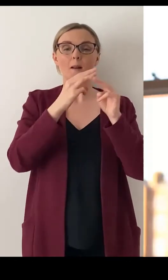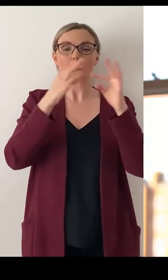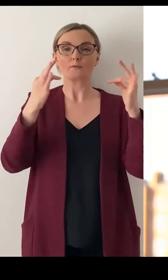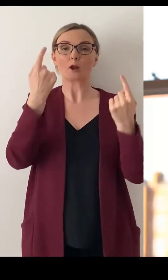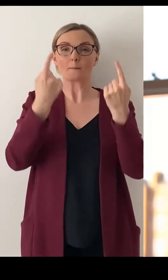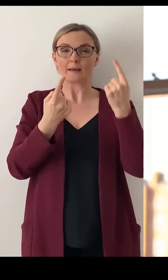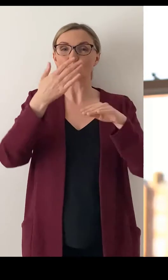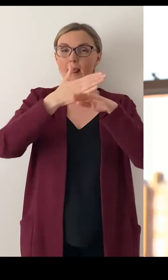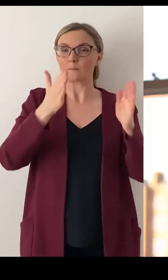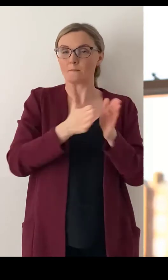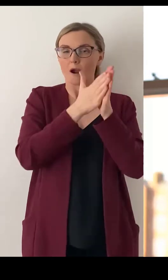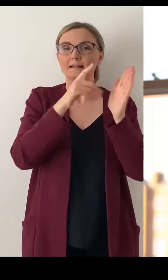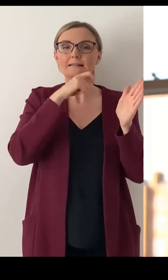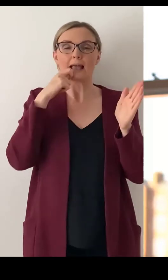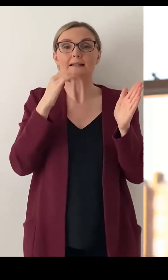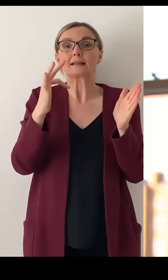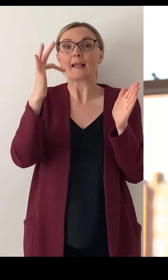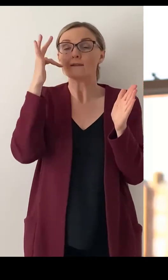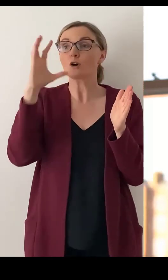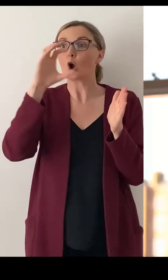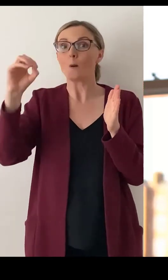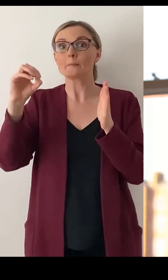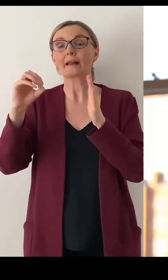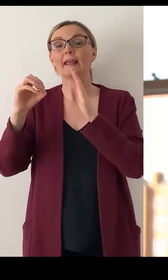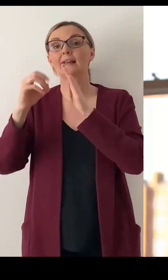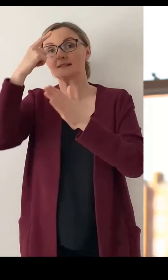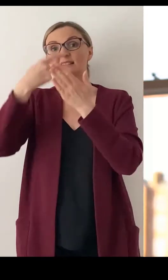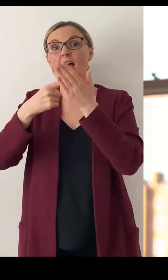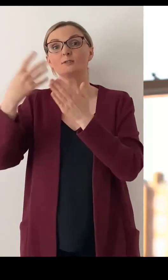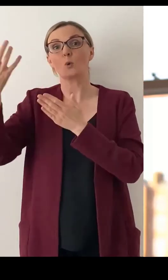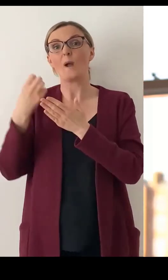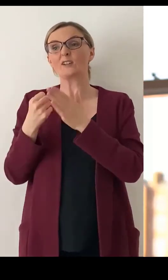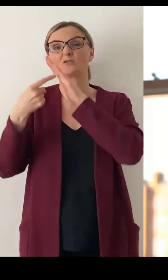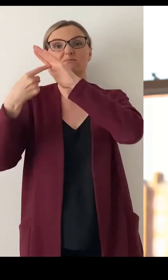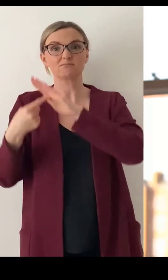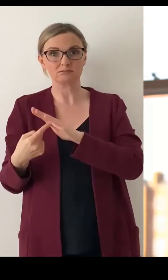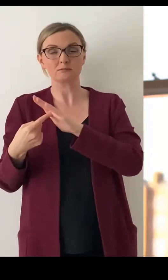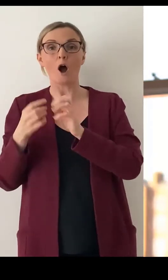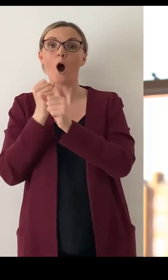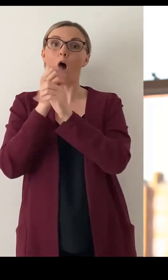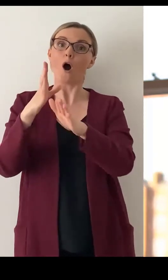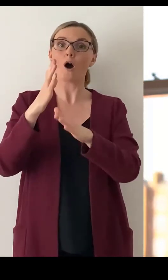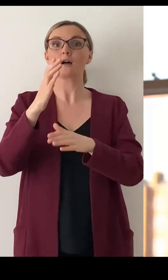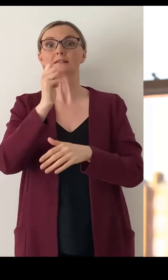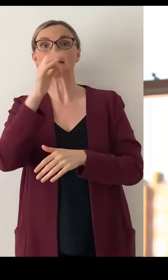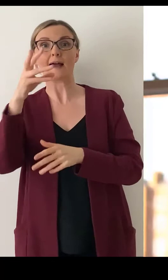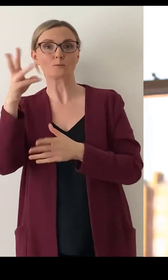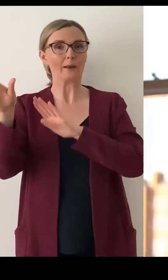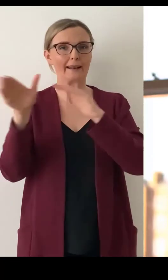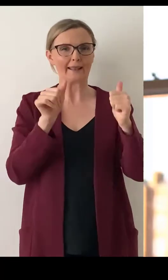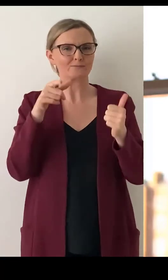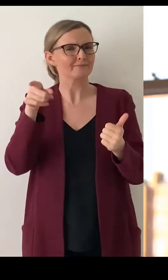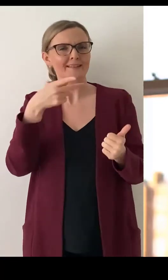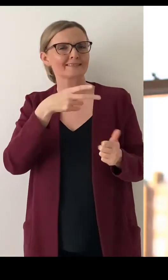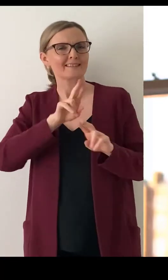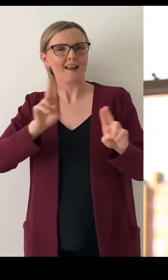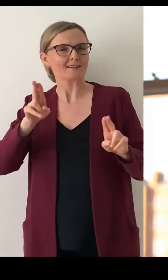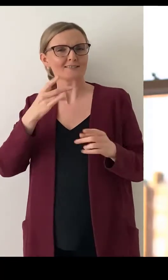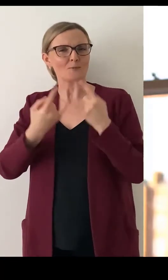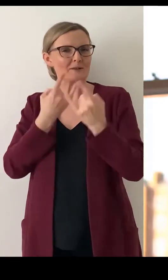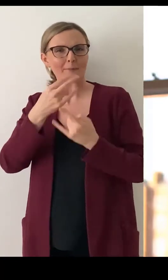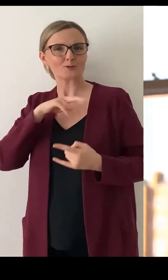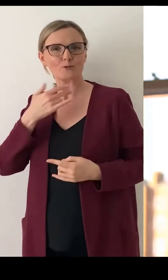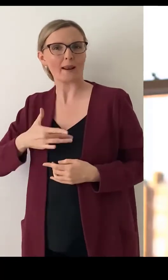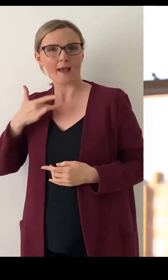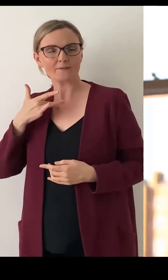if a firm was to, let's say, reduce their wages, then all the employees would leave. That's clearly not realistic. So that's led to